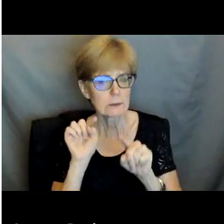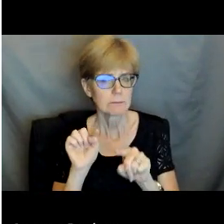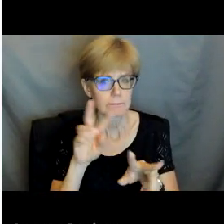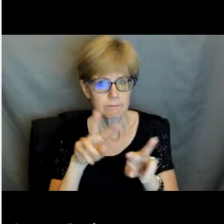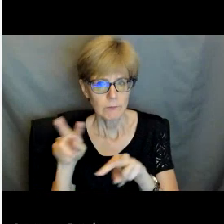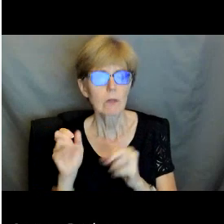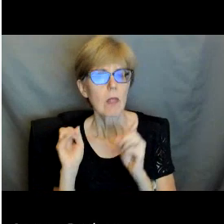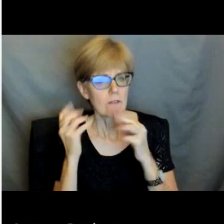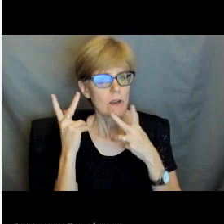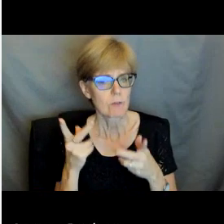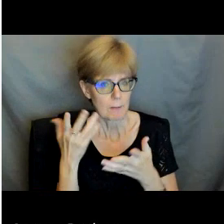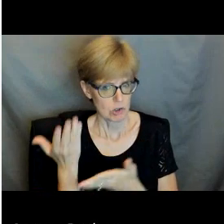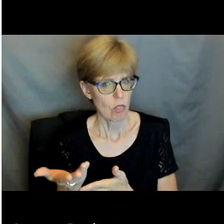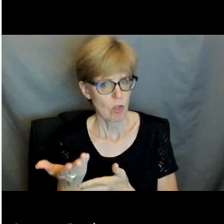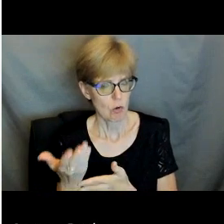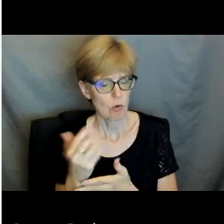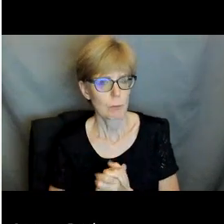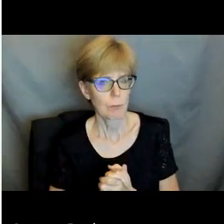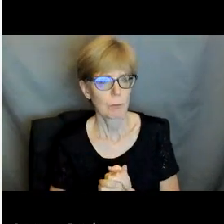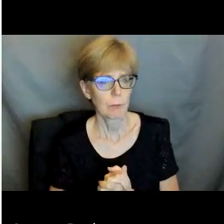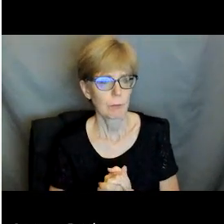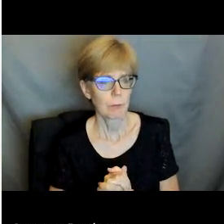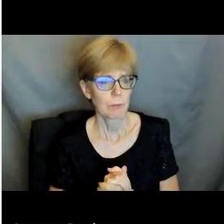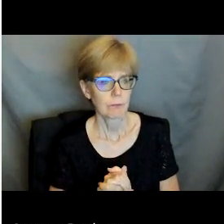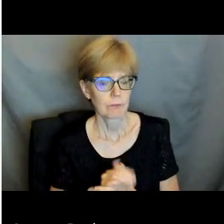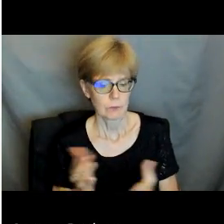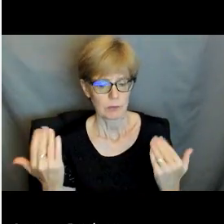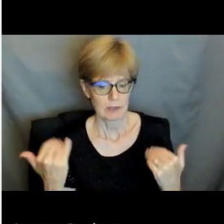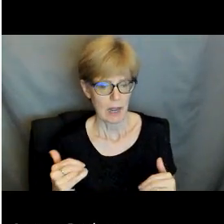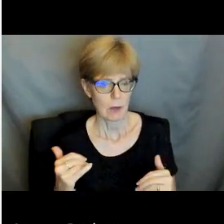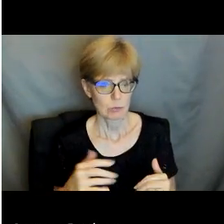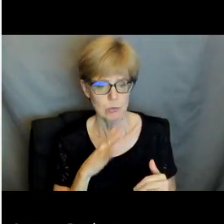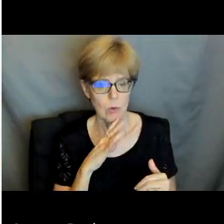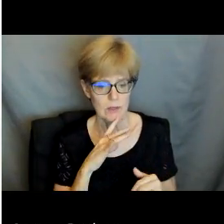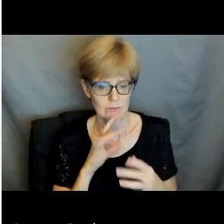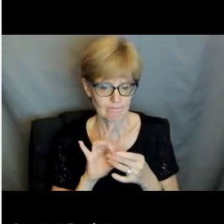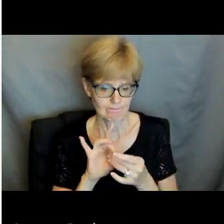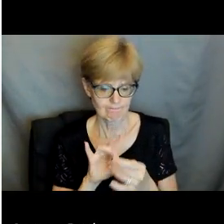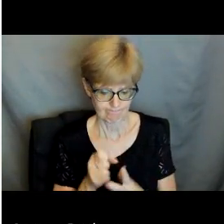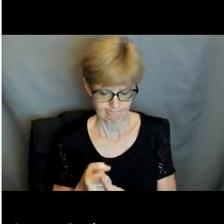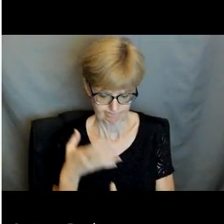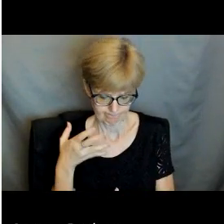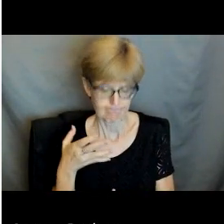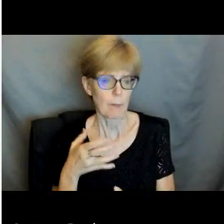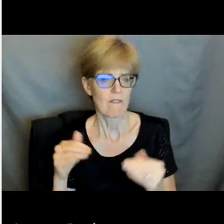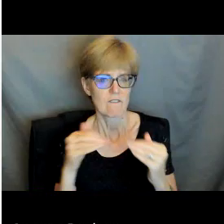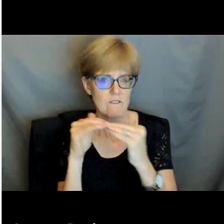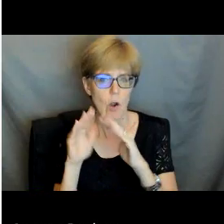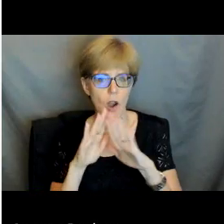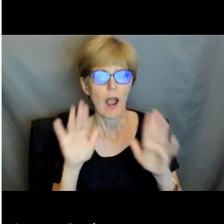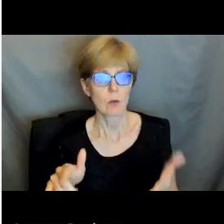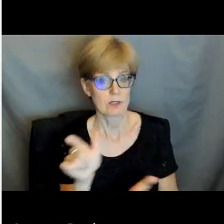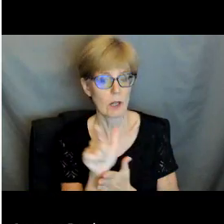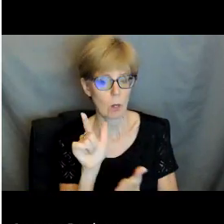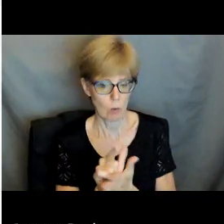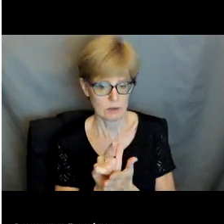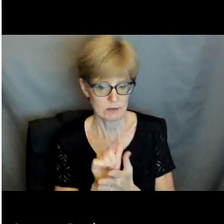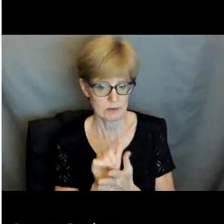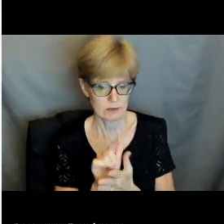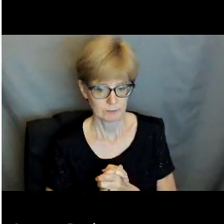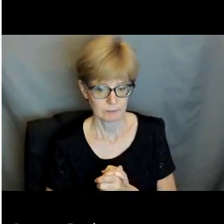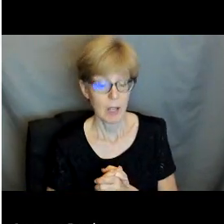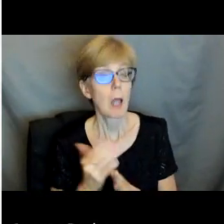on there. But we are going to move on to talk about our fair housing laws. Before I